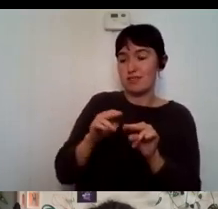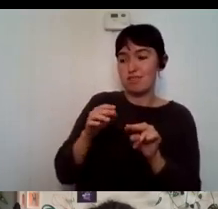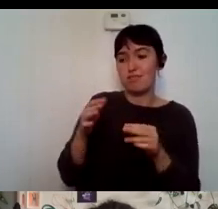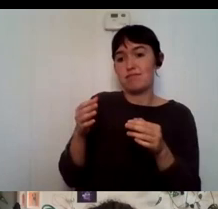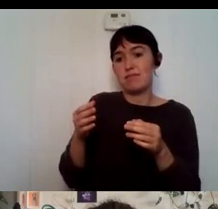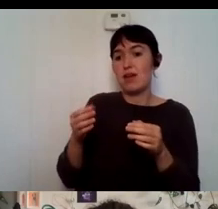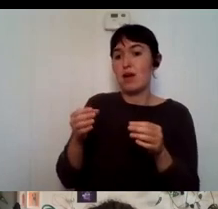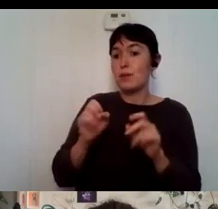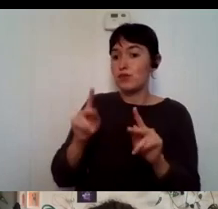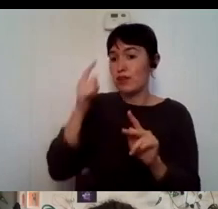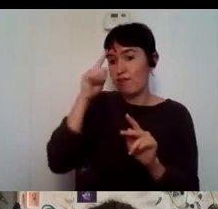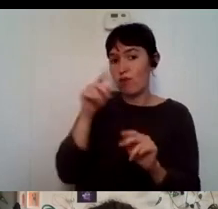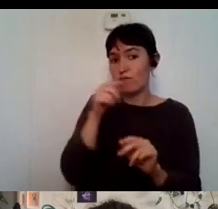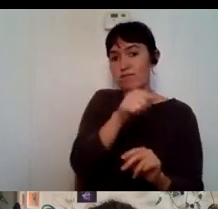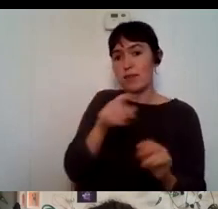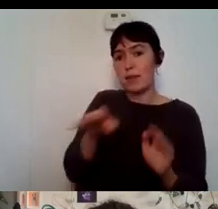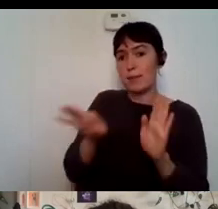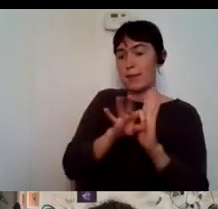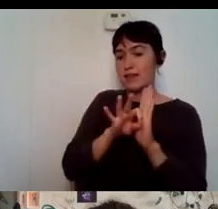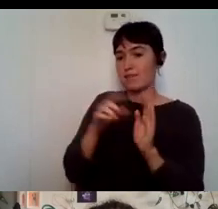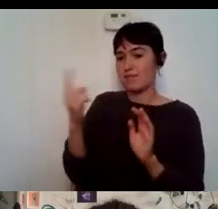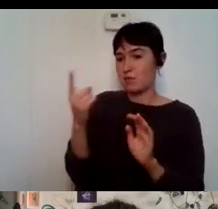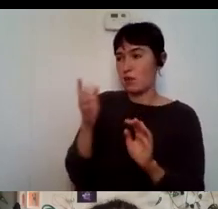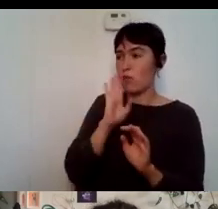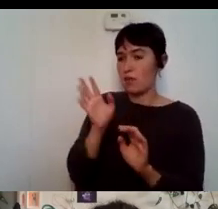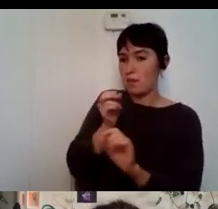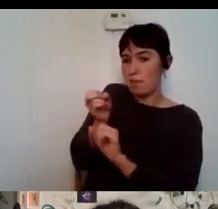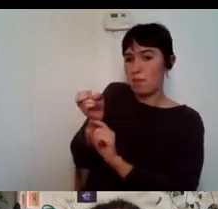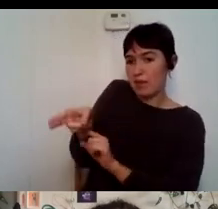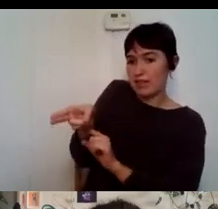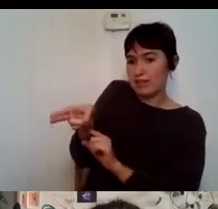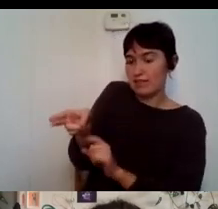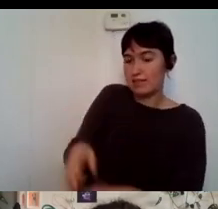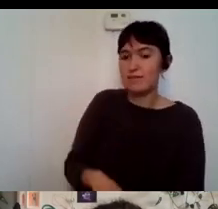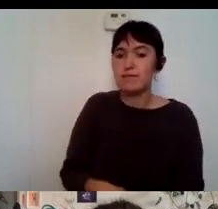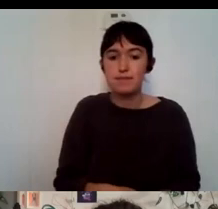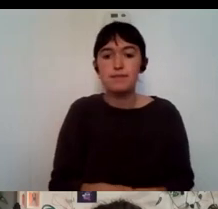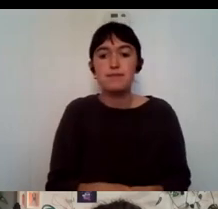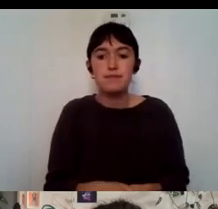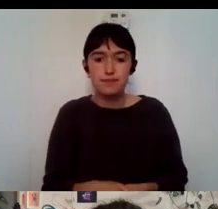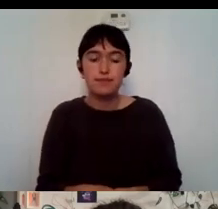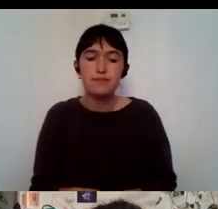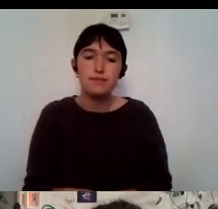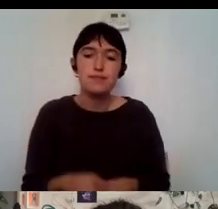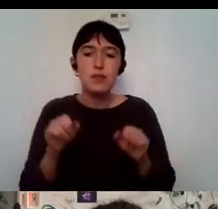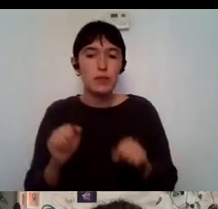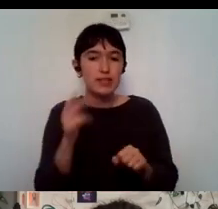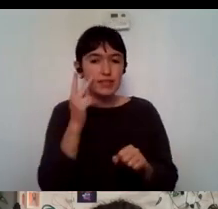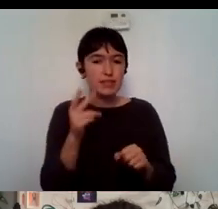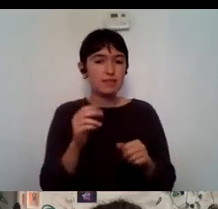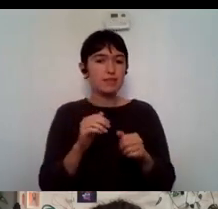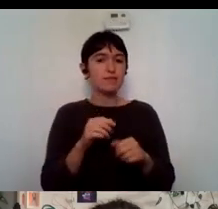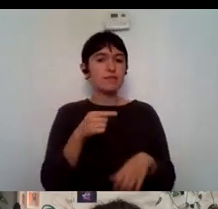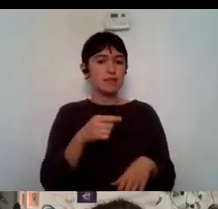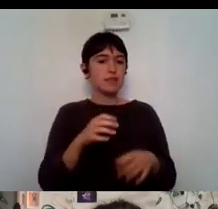where these cycles of suboptimal decision-making come in. And you can kind of see how this is really important for something like